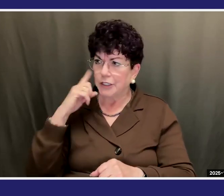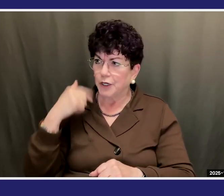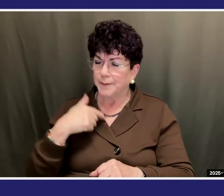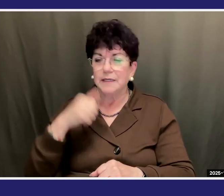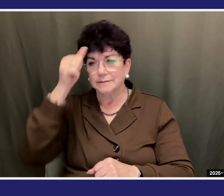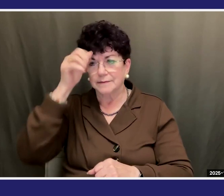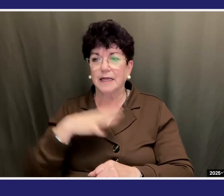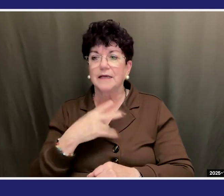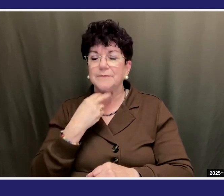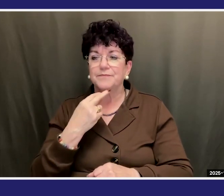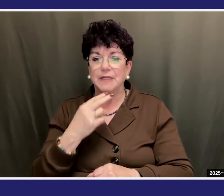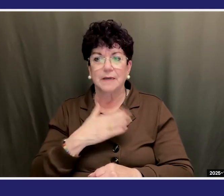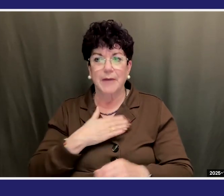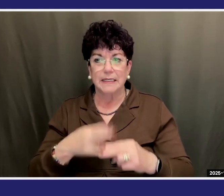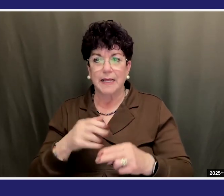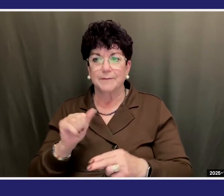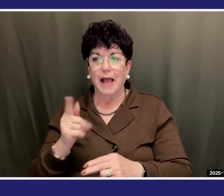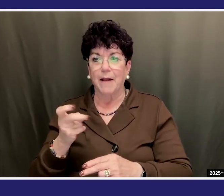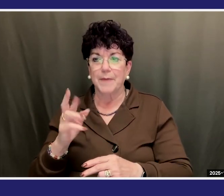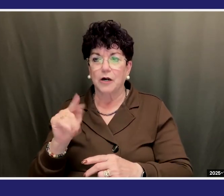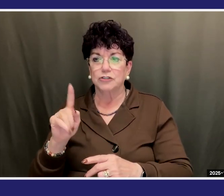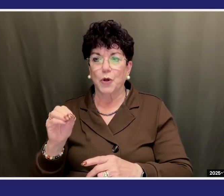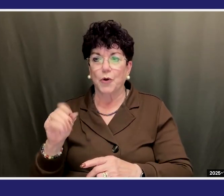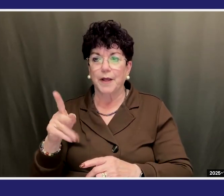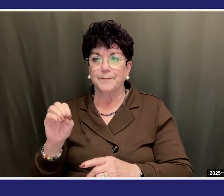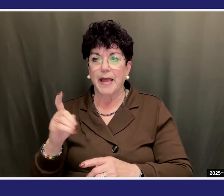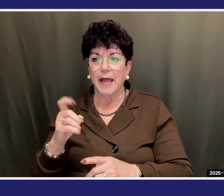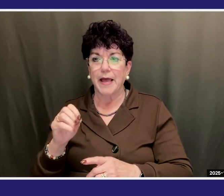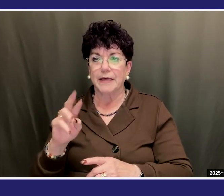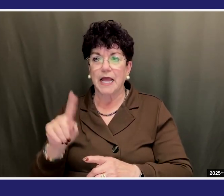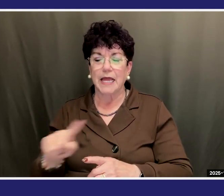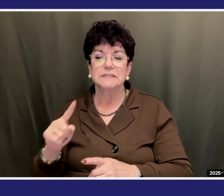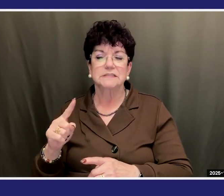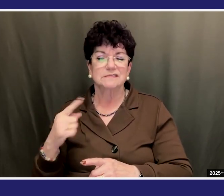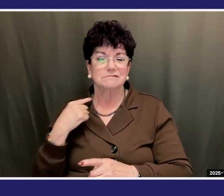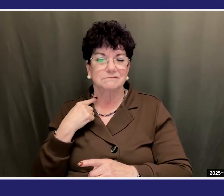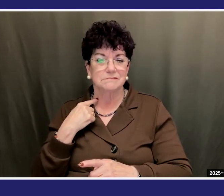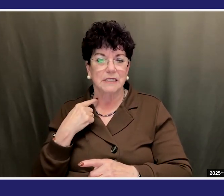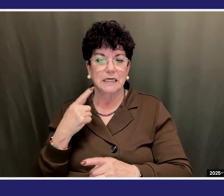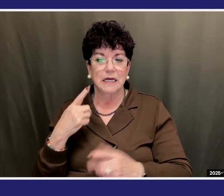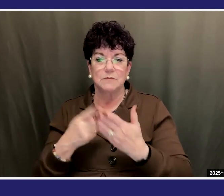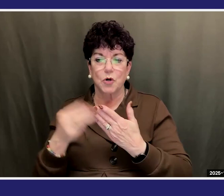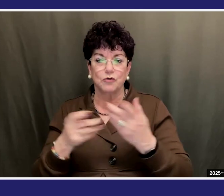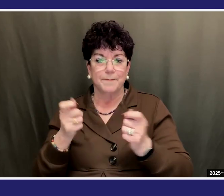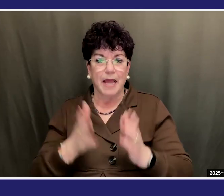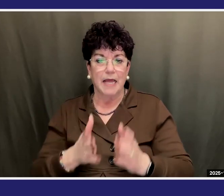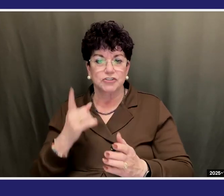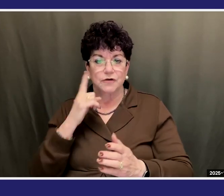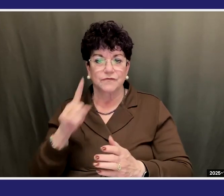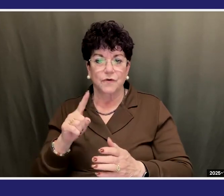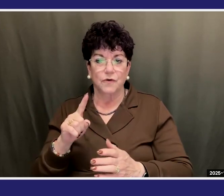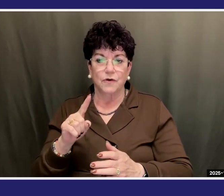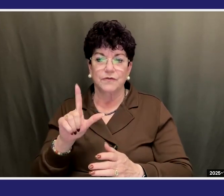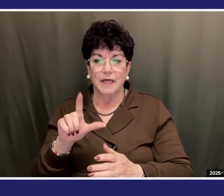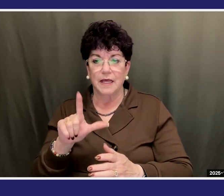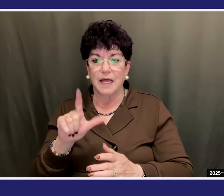we can. My name is Alberto Perez. I'm the program manager of the Prevention Early Intervention Program here in La Clínica de la Raza